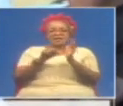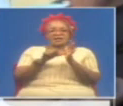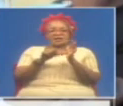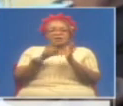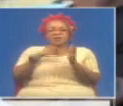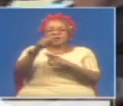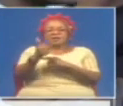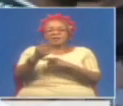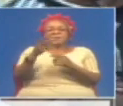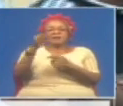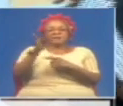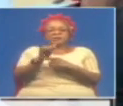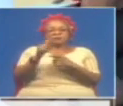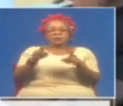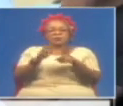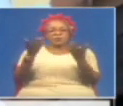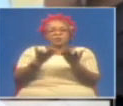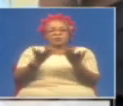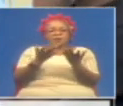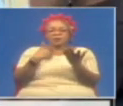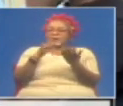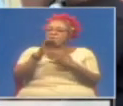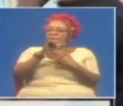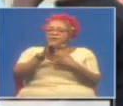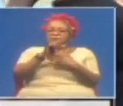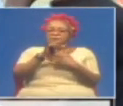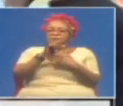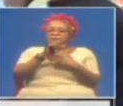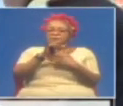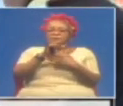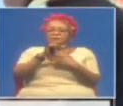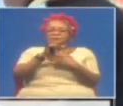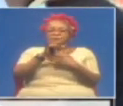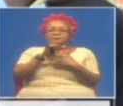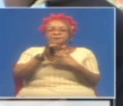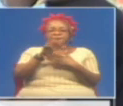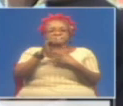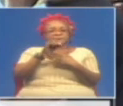the breakdown and in the set pieces where errors were being penalized. So